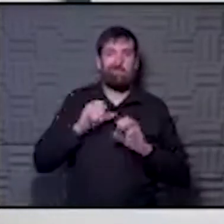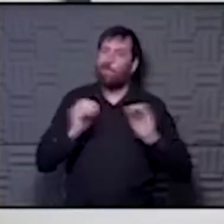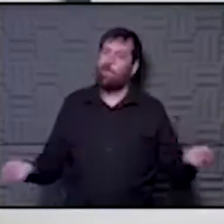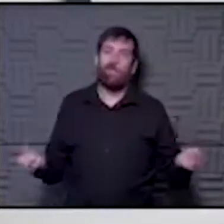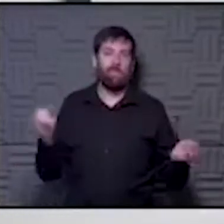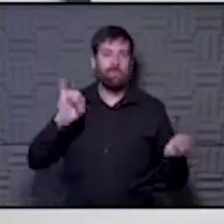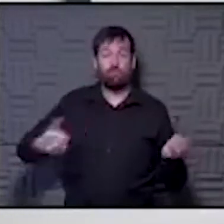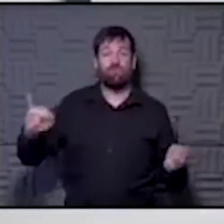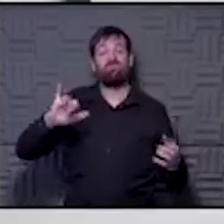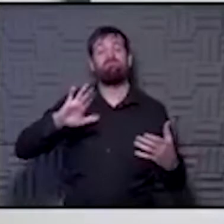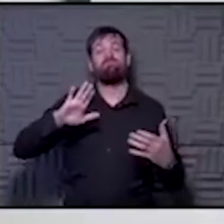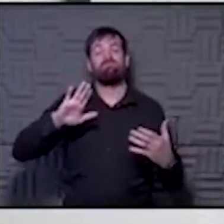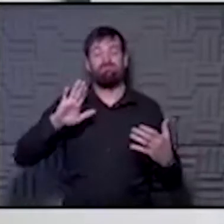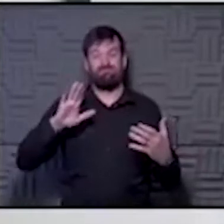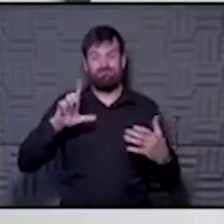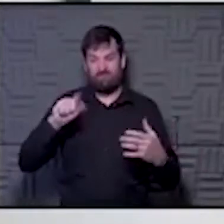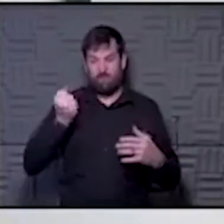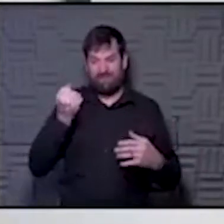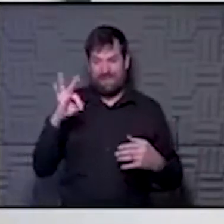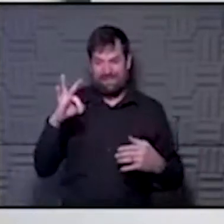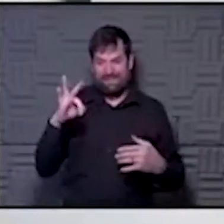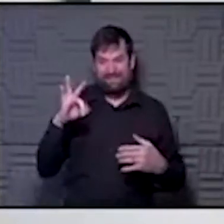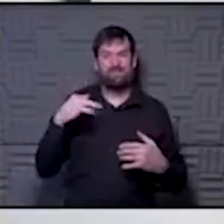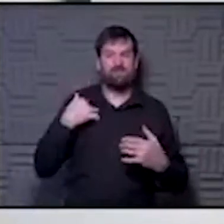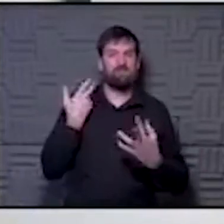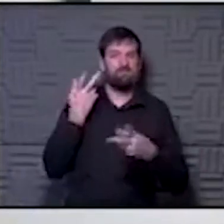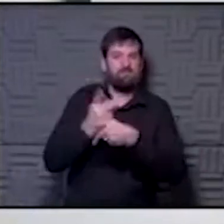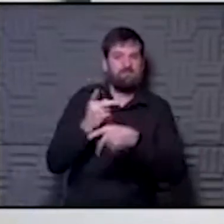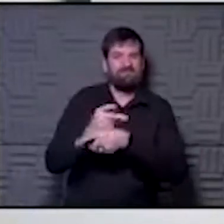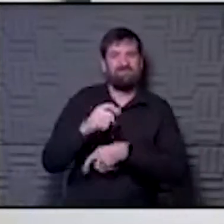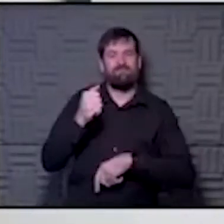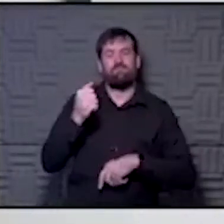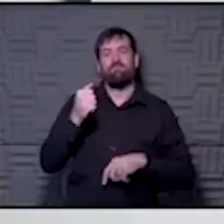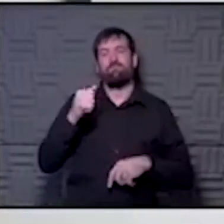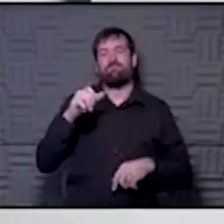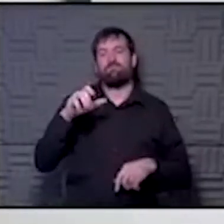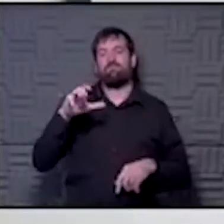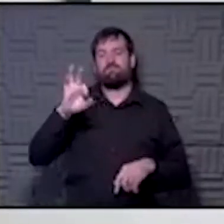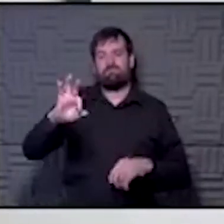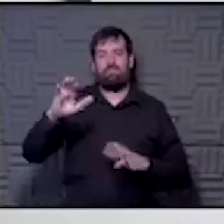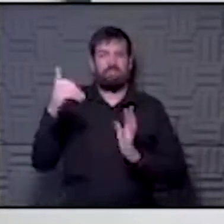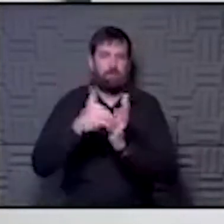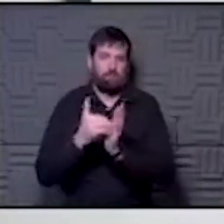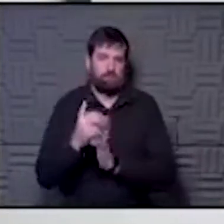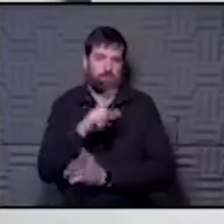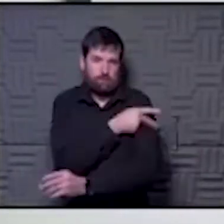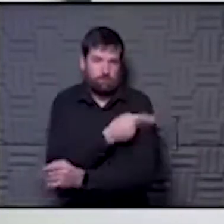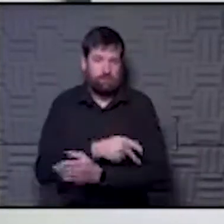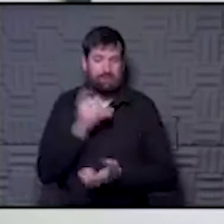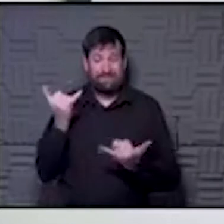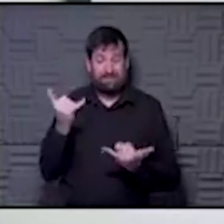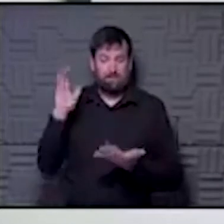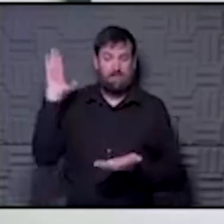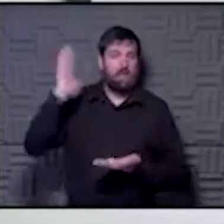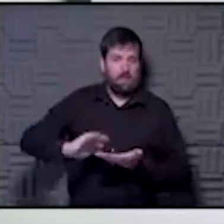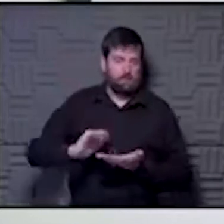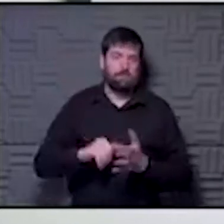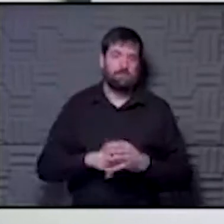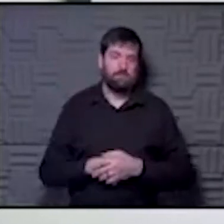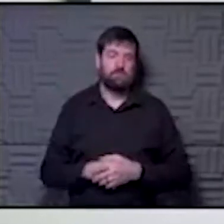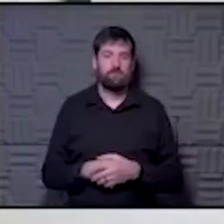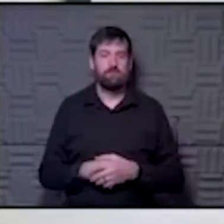about 10,000 patients in 2019, a little bit down from that this year, just primarily due to COVID,